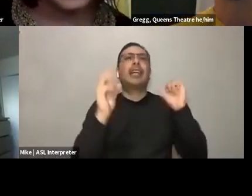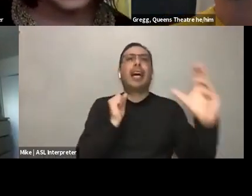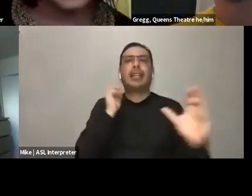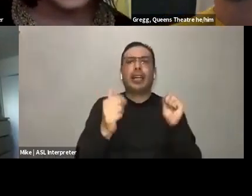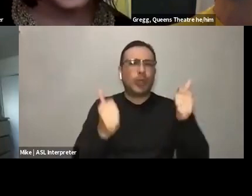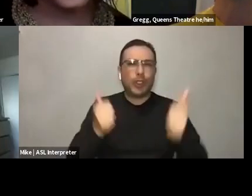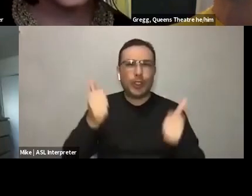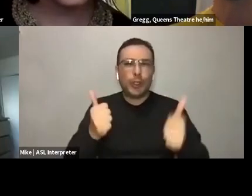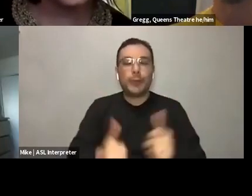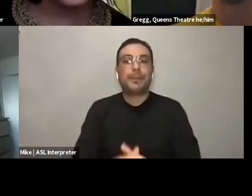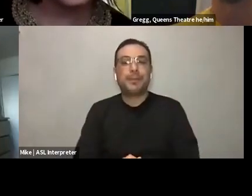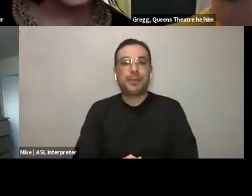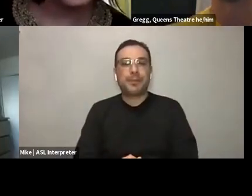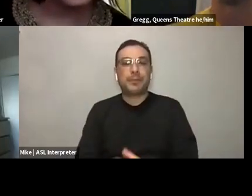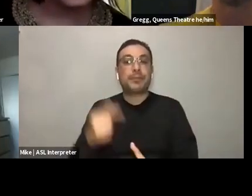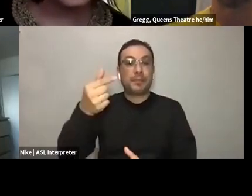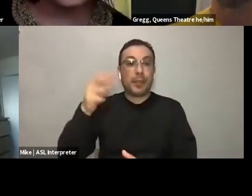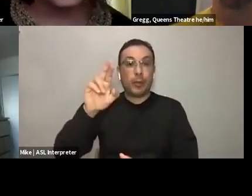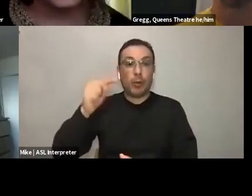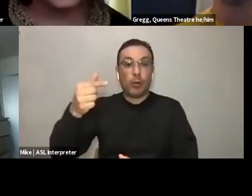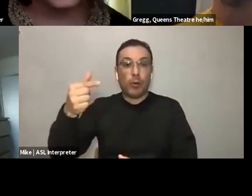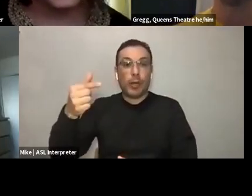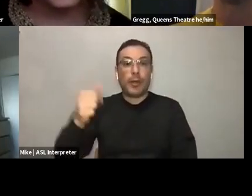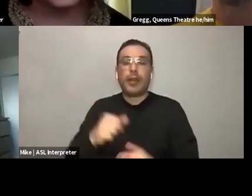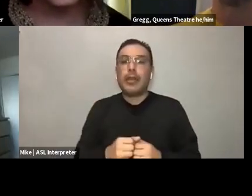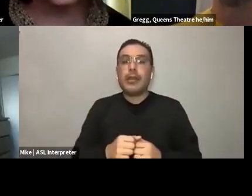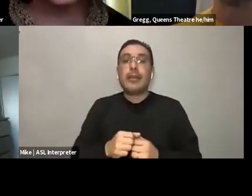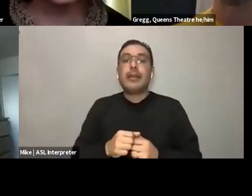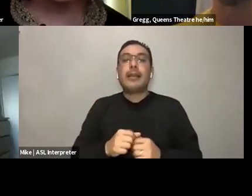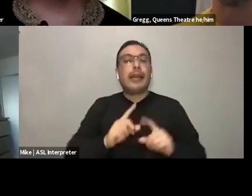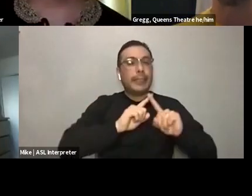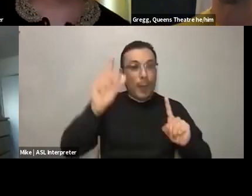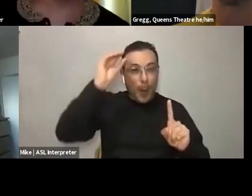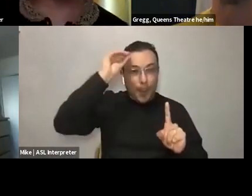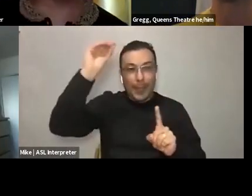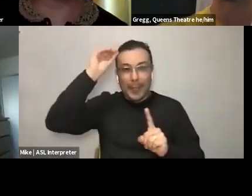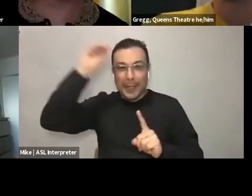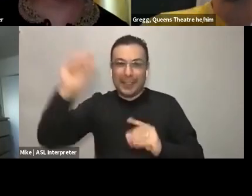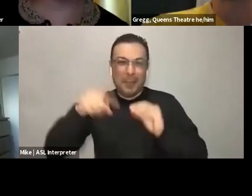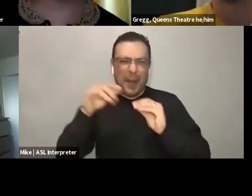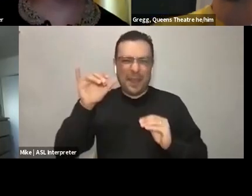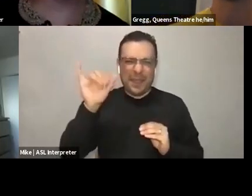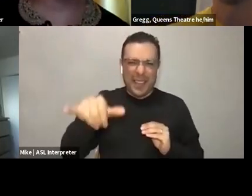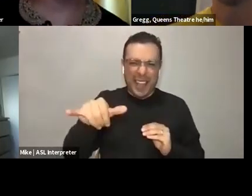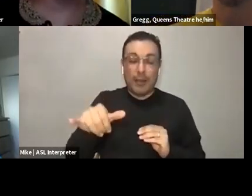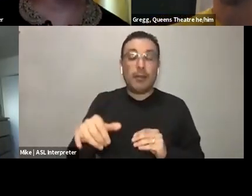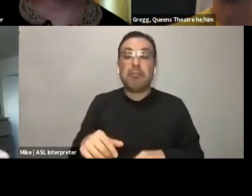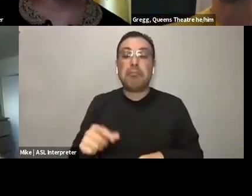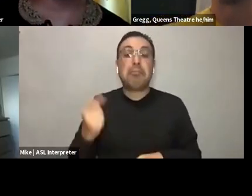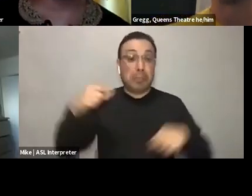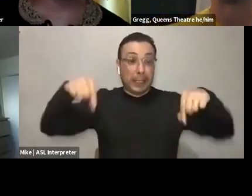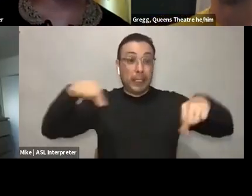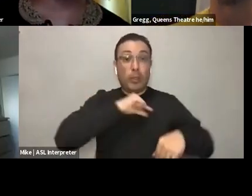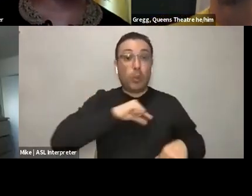So there are various, uh, schools of thought and best practices around this, but what Queens theater does, uh, when we present any play, um,